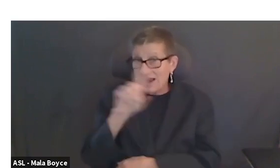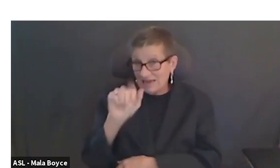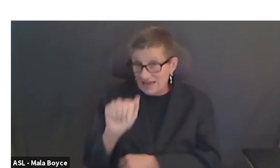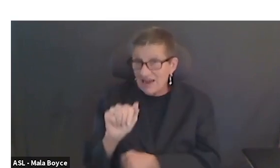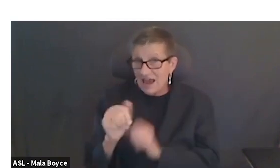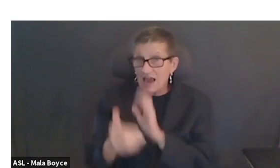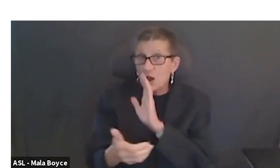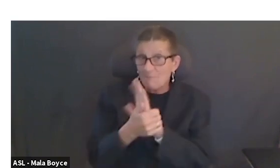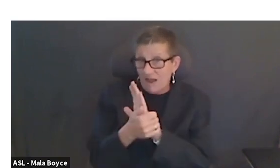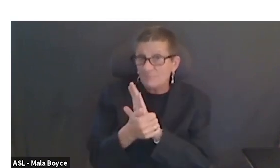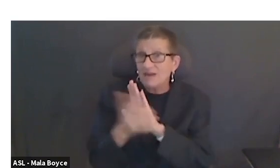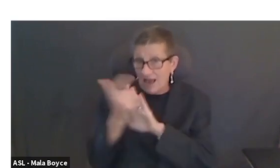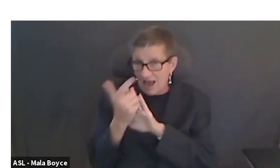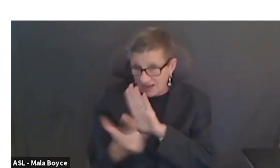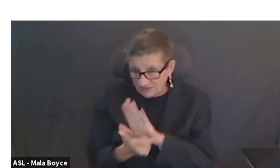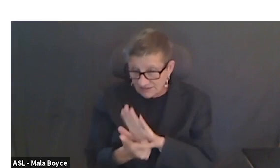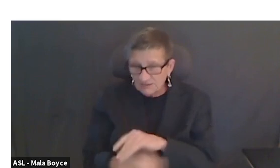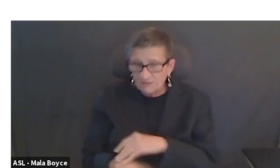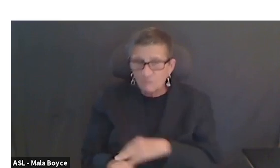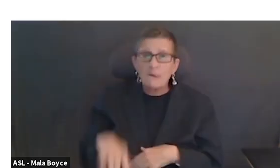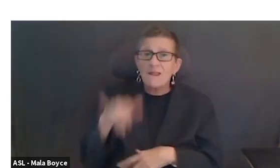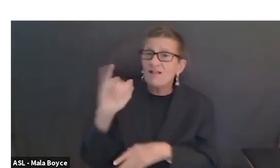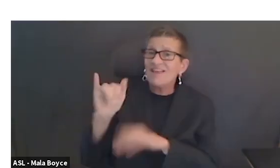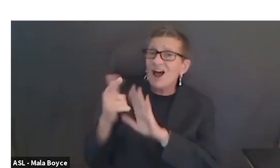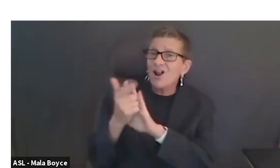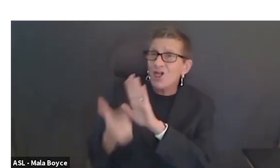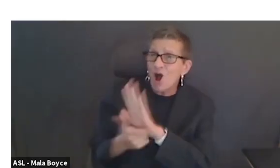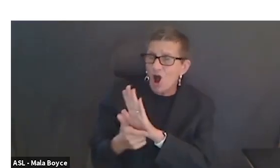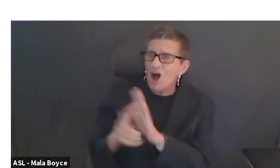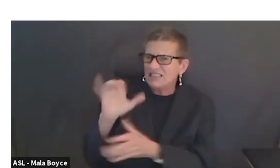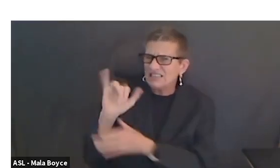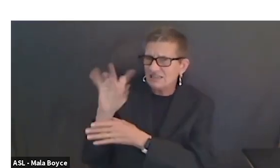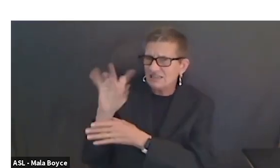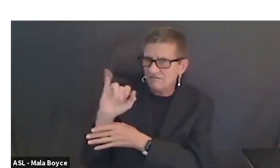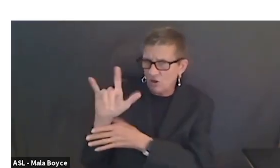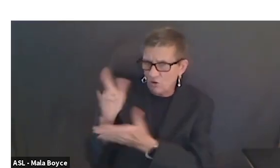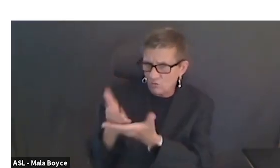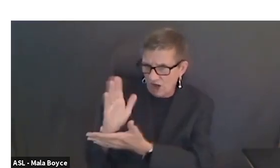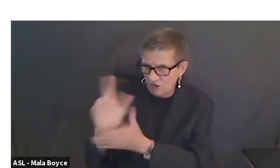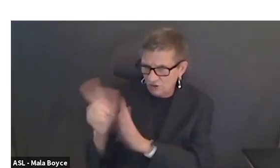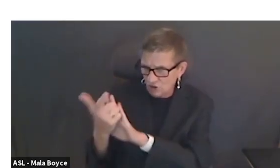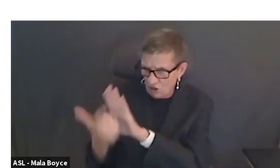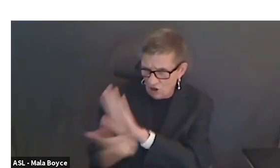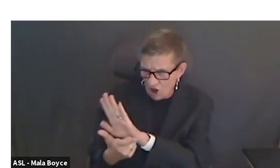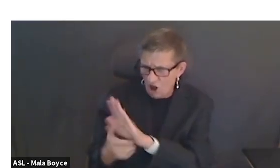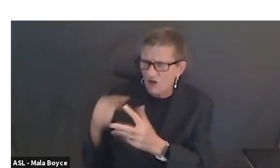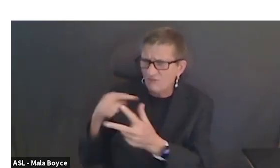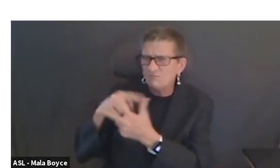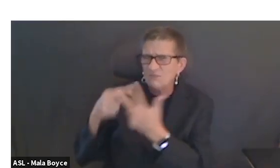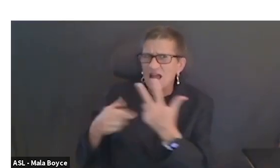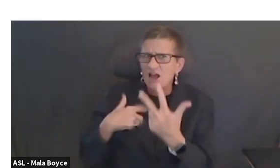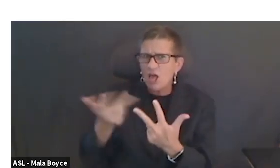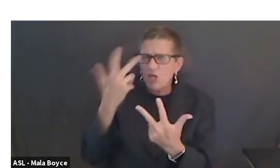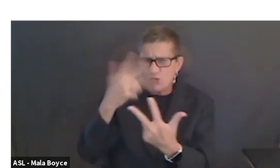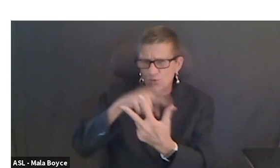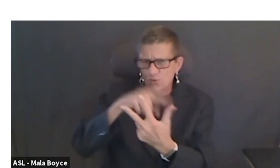Amendment Act. That law is a civil rights law, and it essentially has three